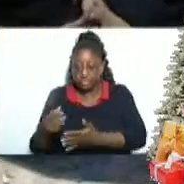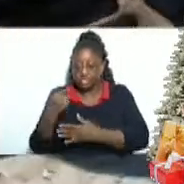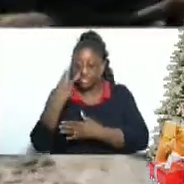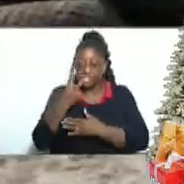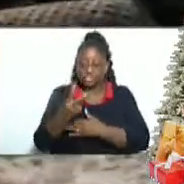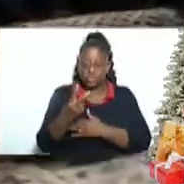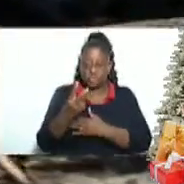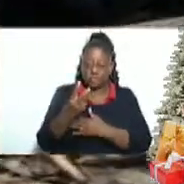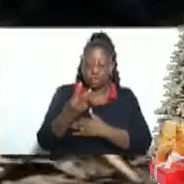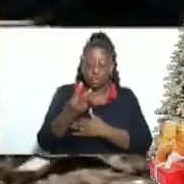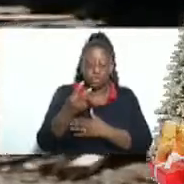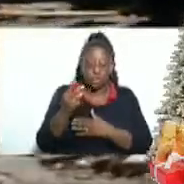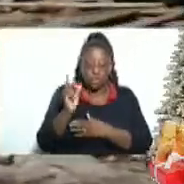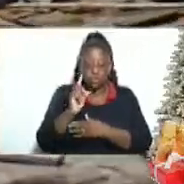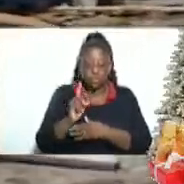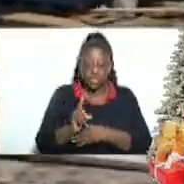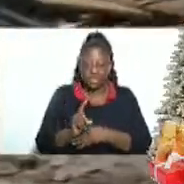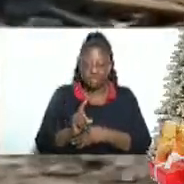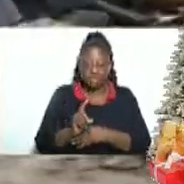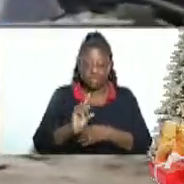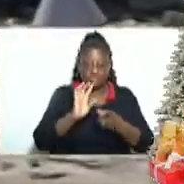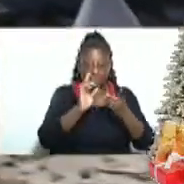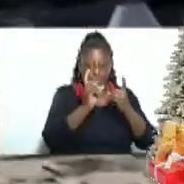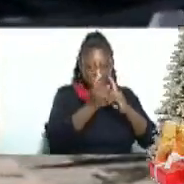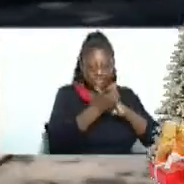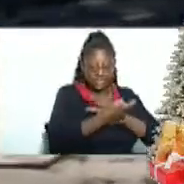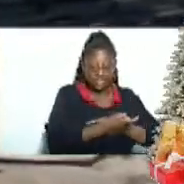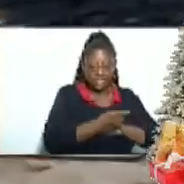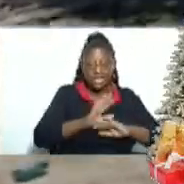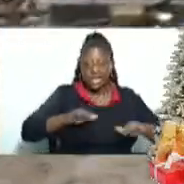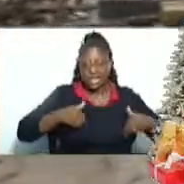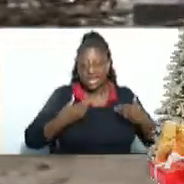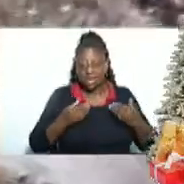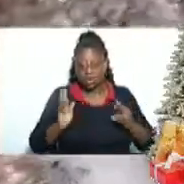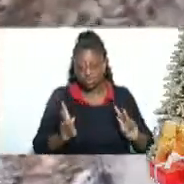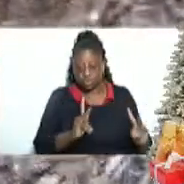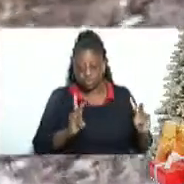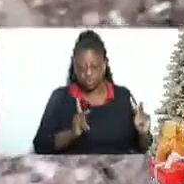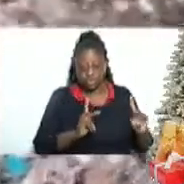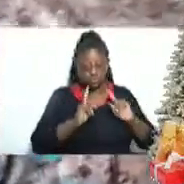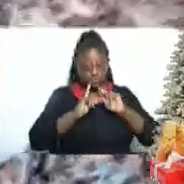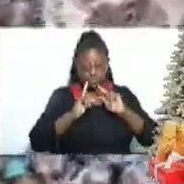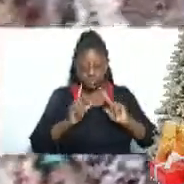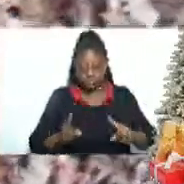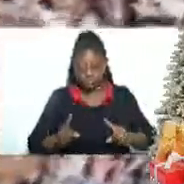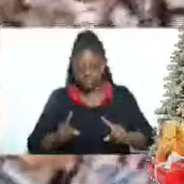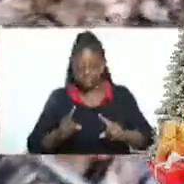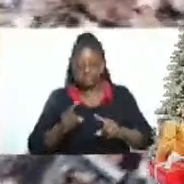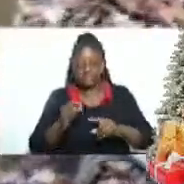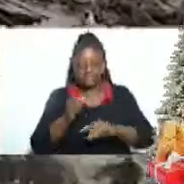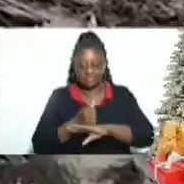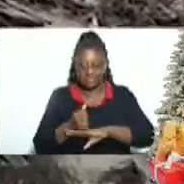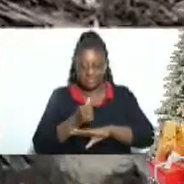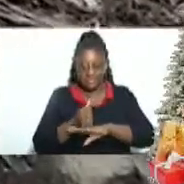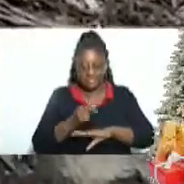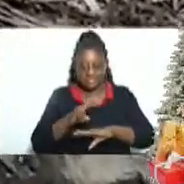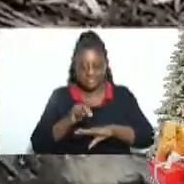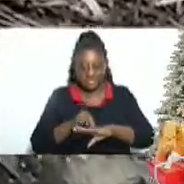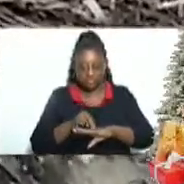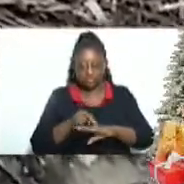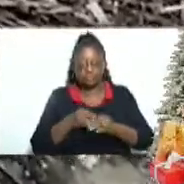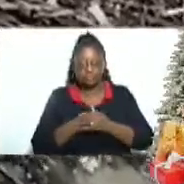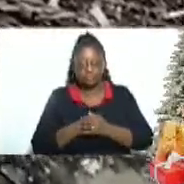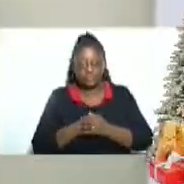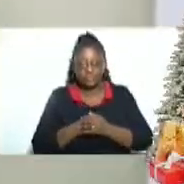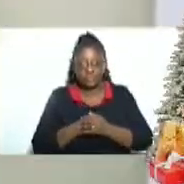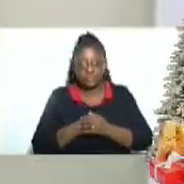devastation that called for a profound transformation in how we prepare for and respond to natural disasters.